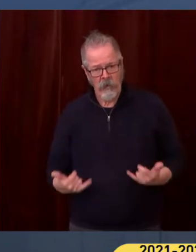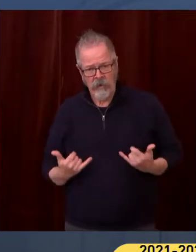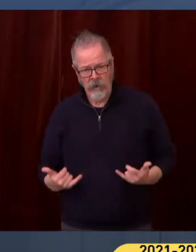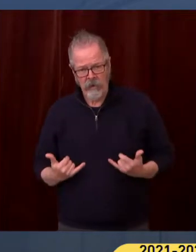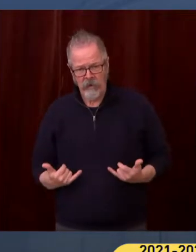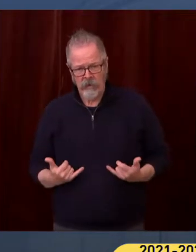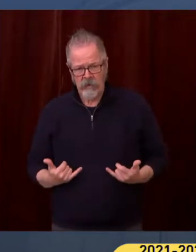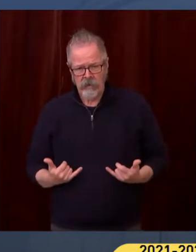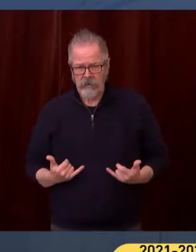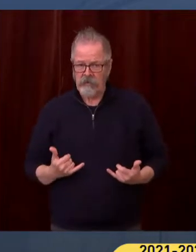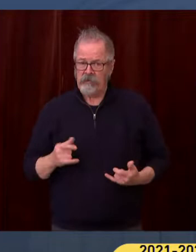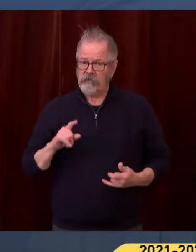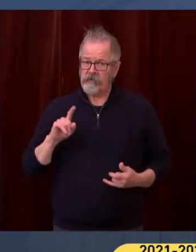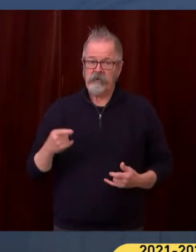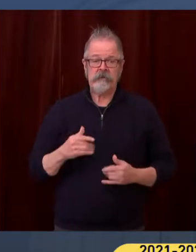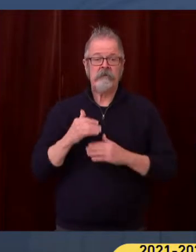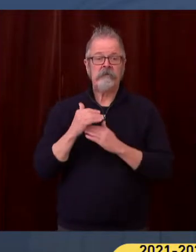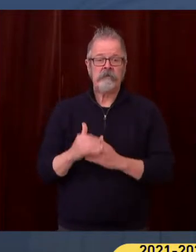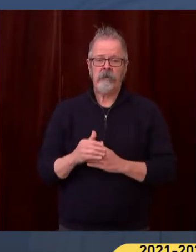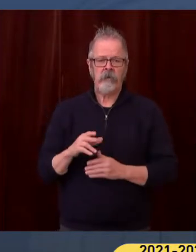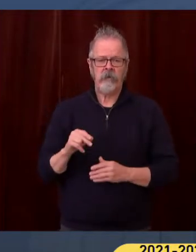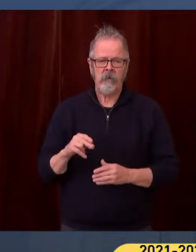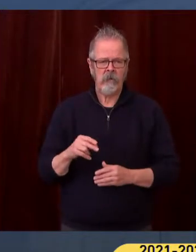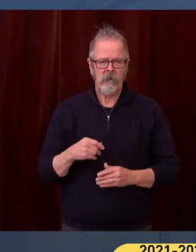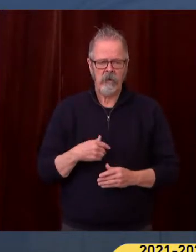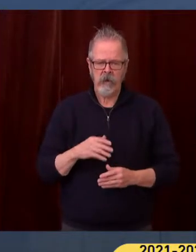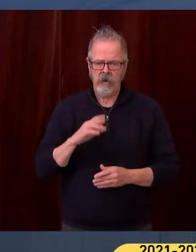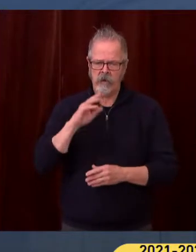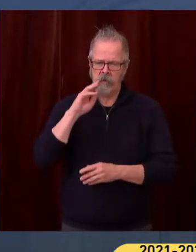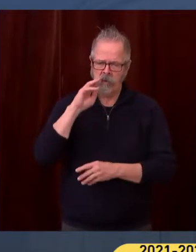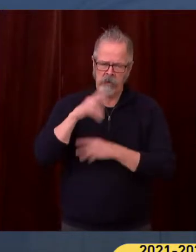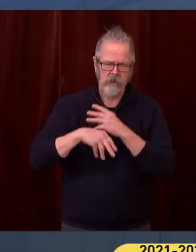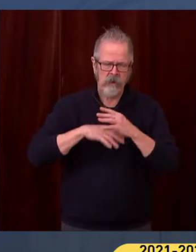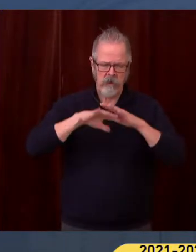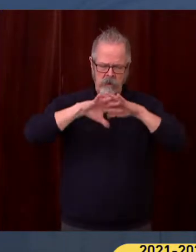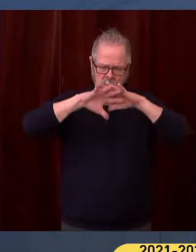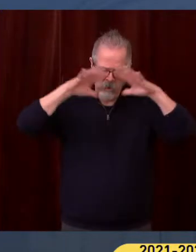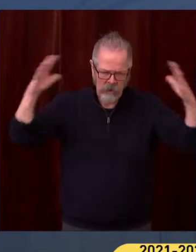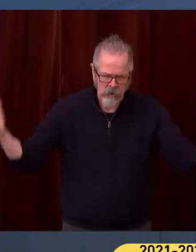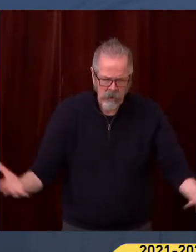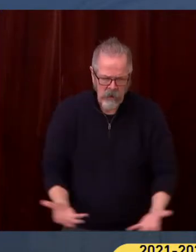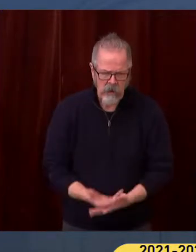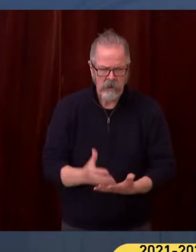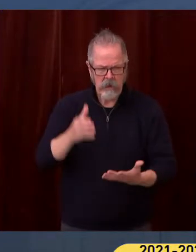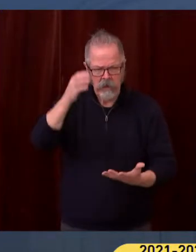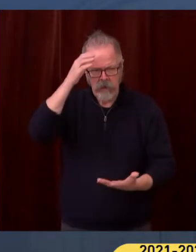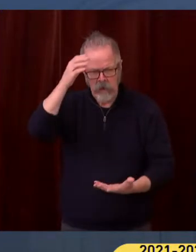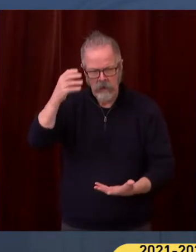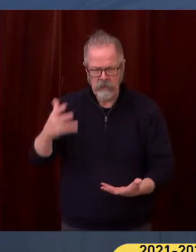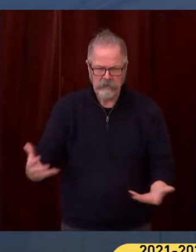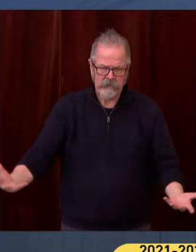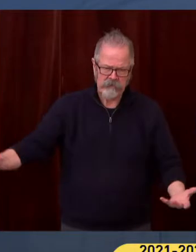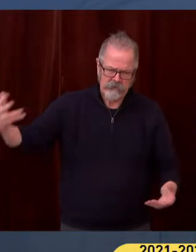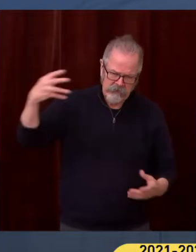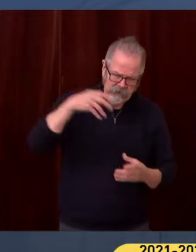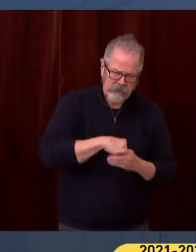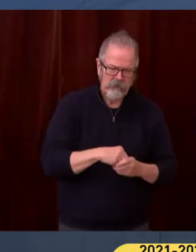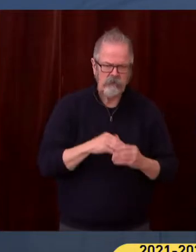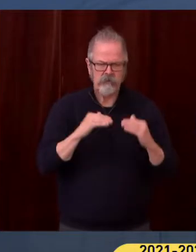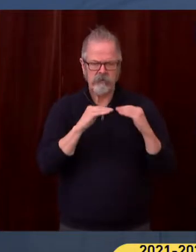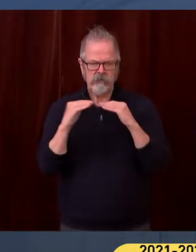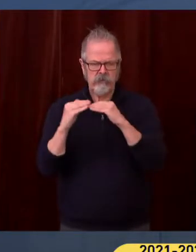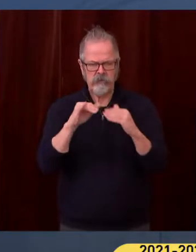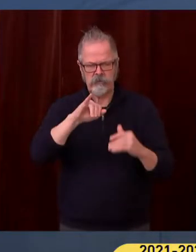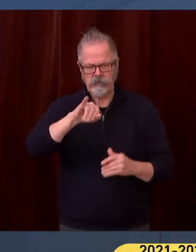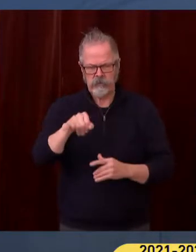priority for environmental justice. And that has been a very conscious decision. We've learned from the California